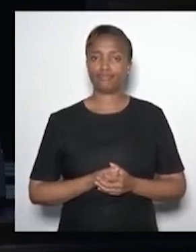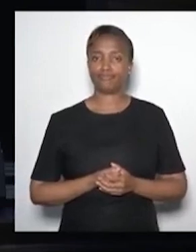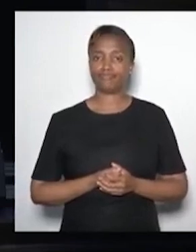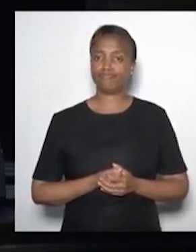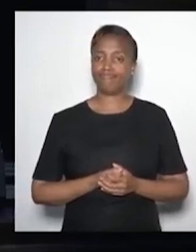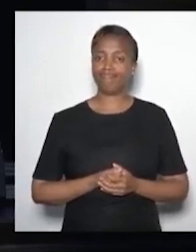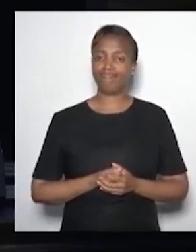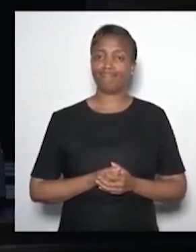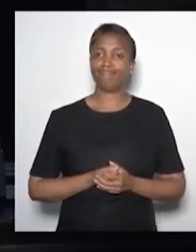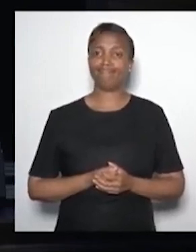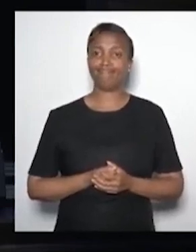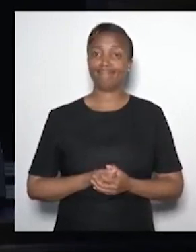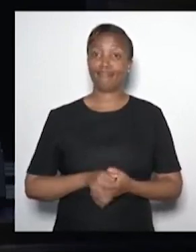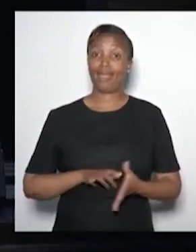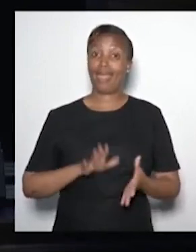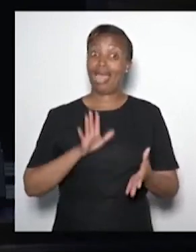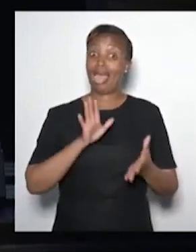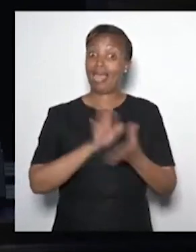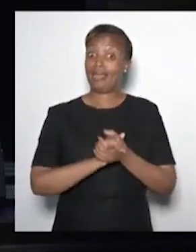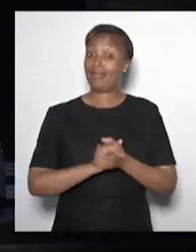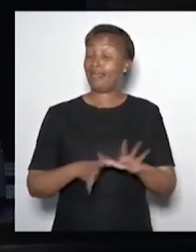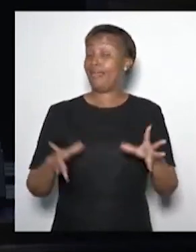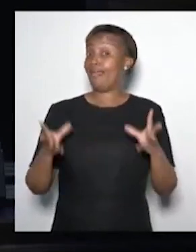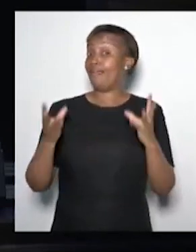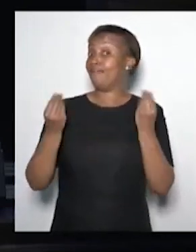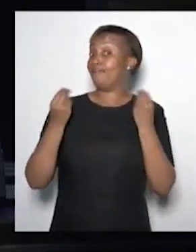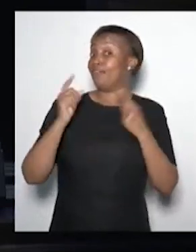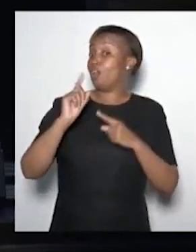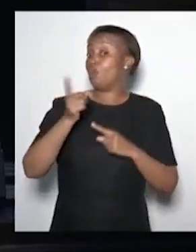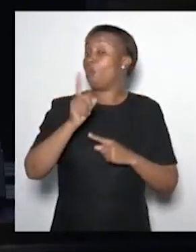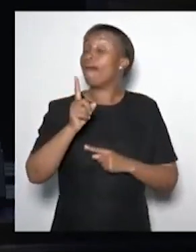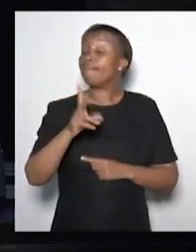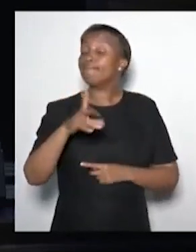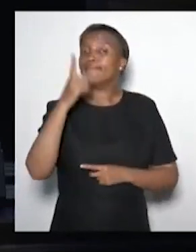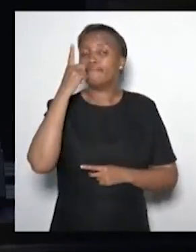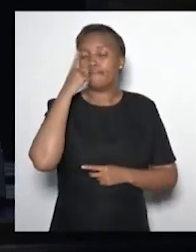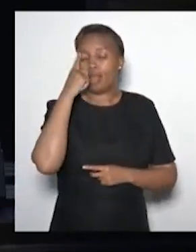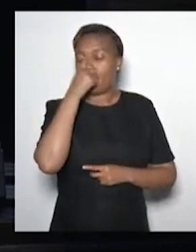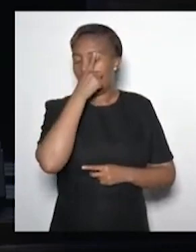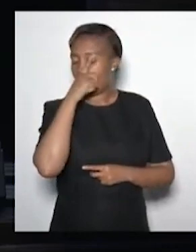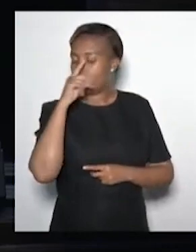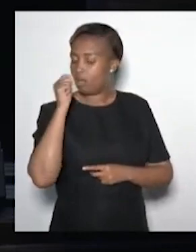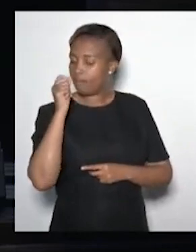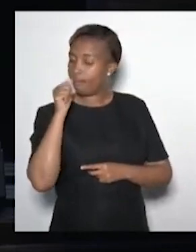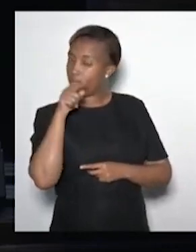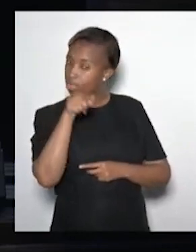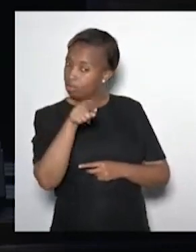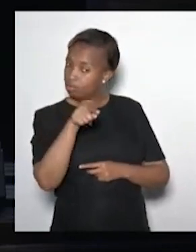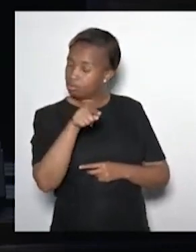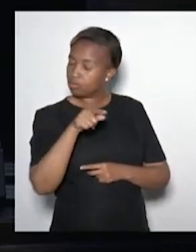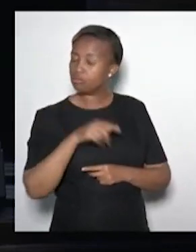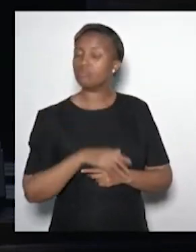And I discovered that this blind man, Bishop,